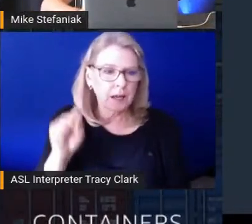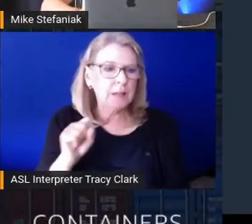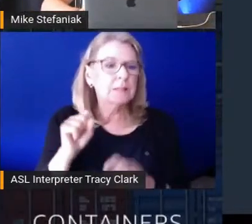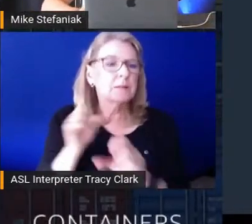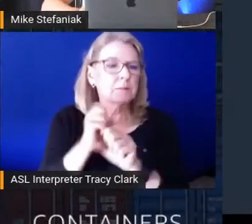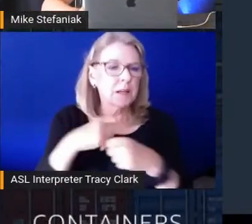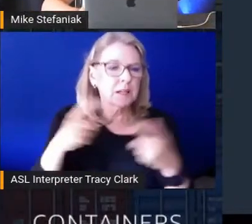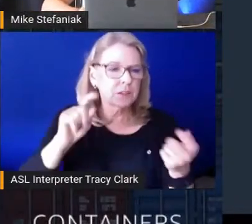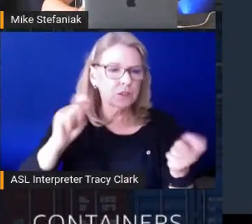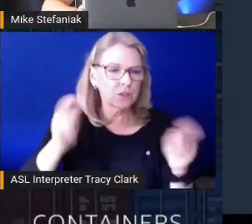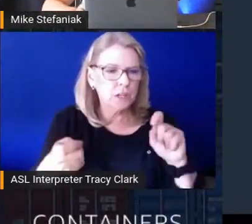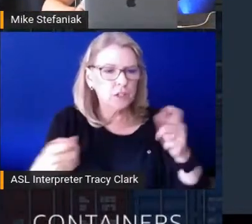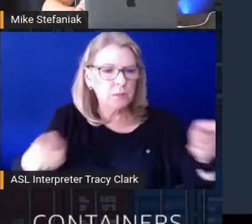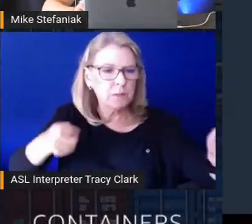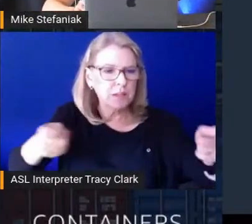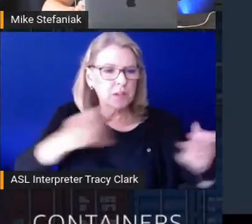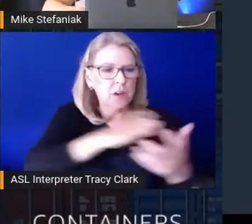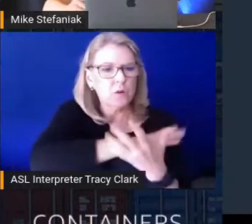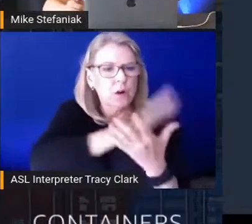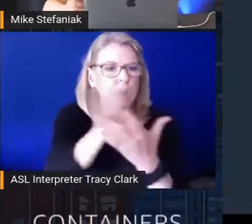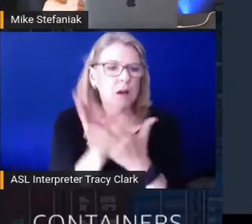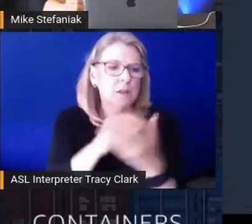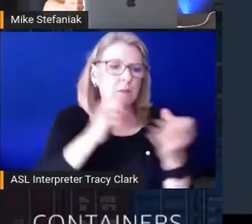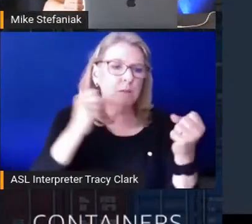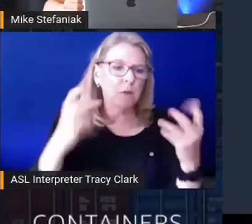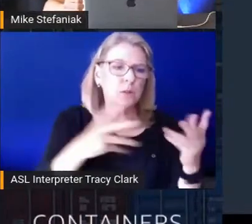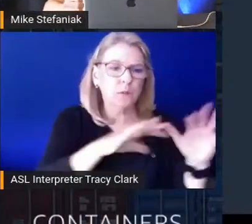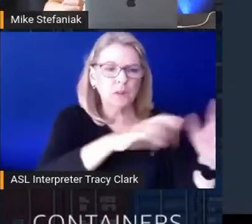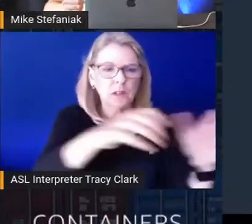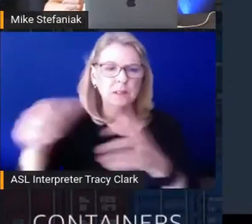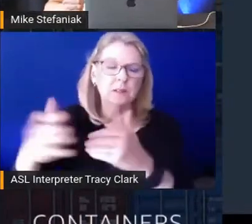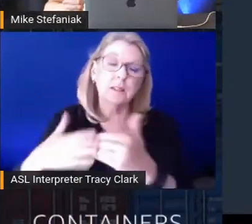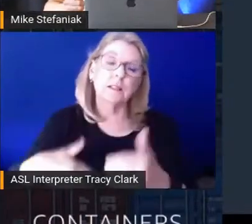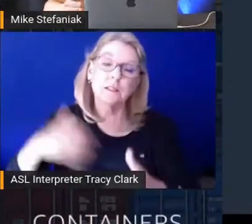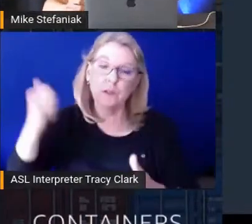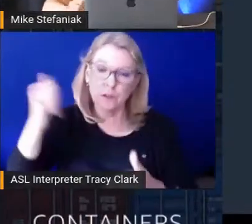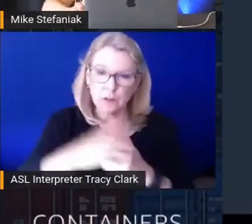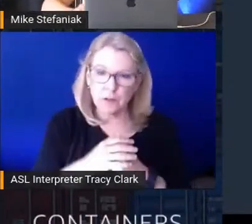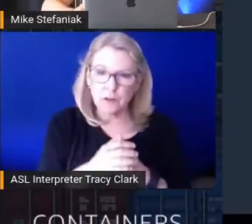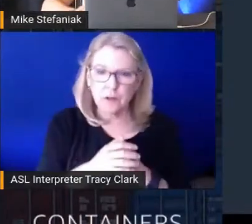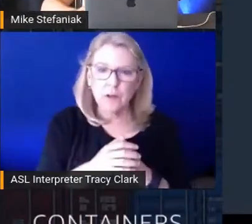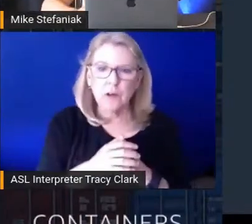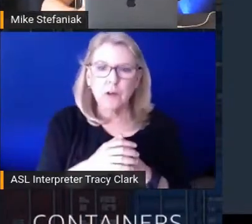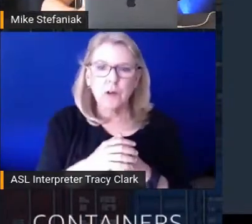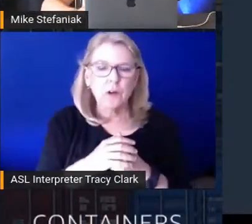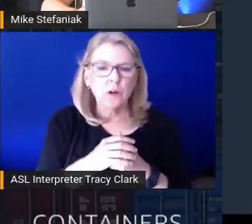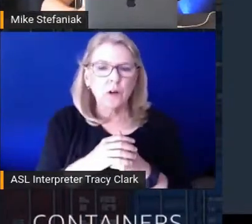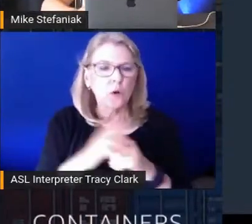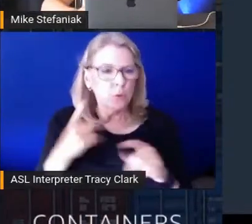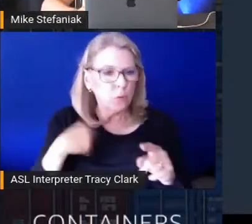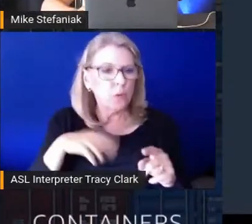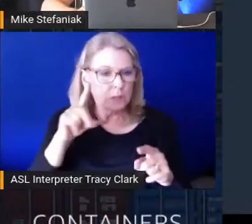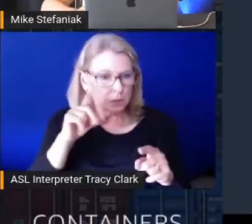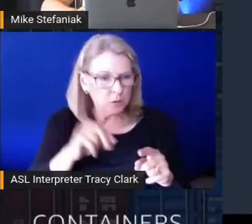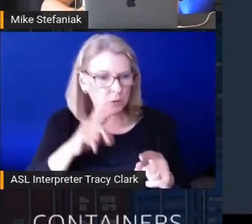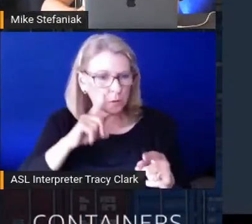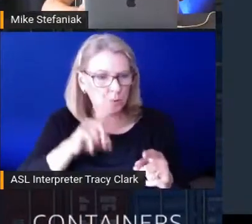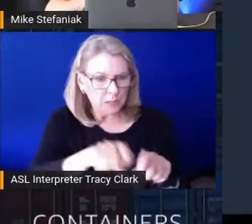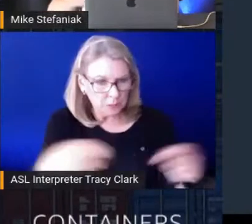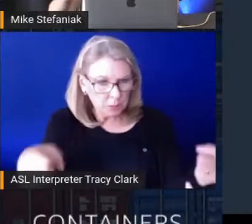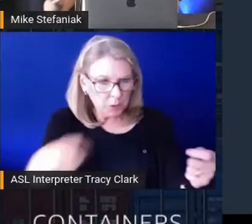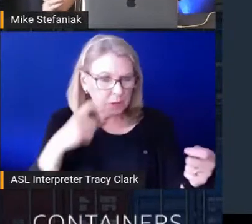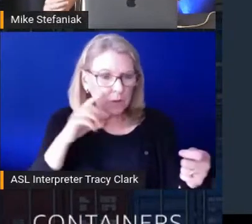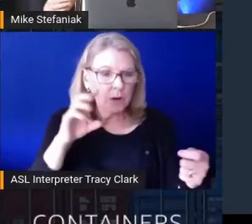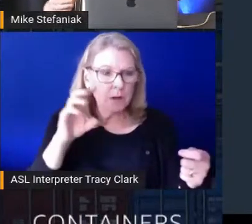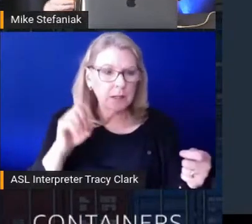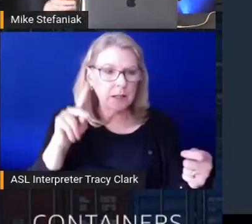easier. Performance insights, I think it was mentioned in the last talk that we do expose Prometheus metrics for the control plane, but you